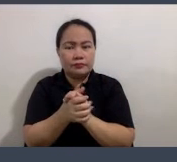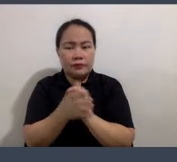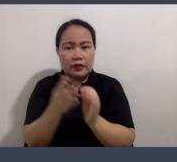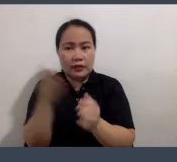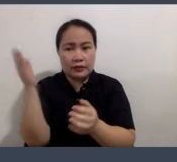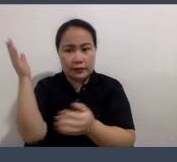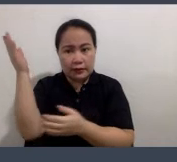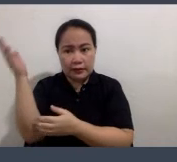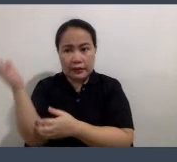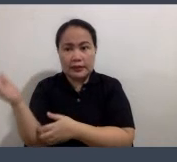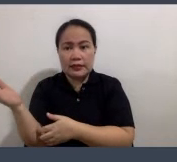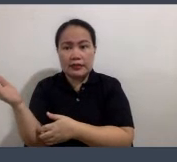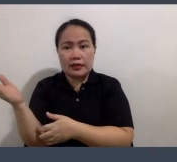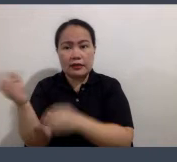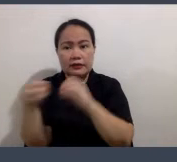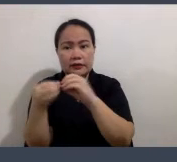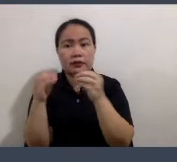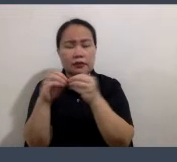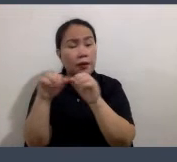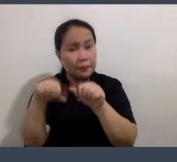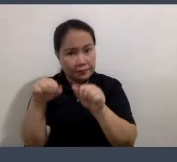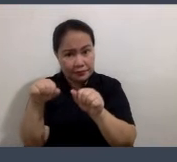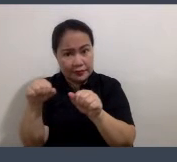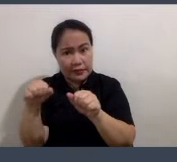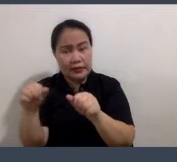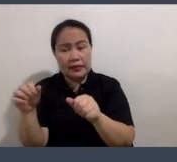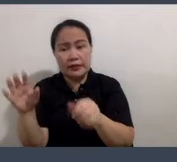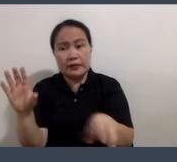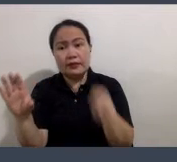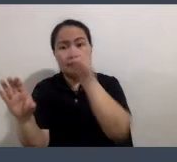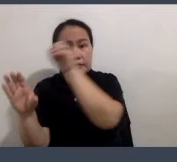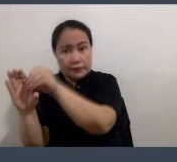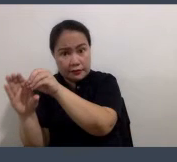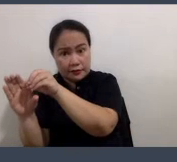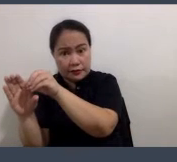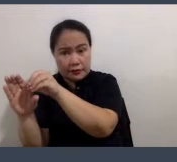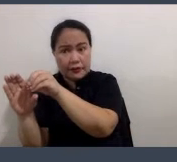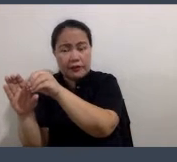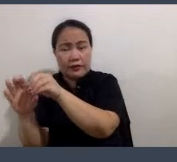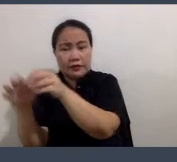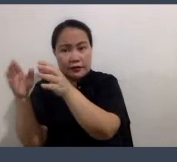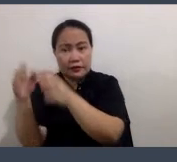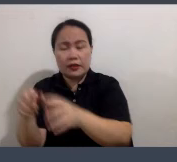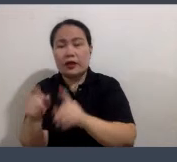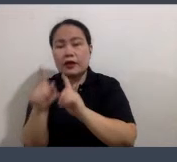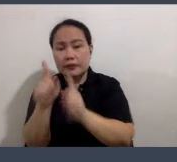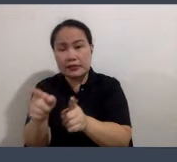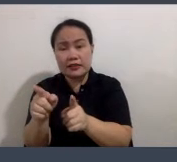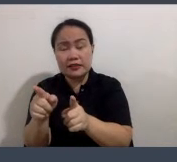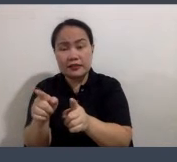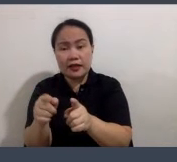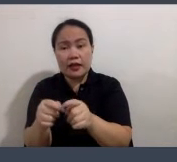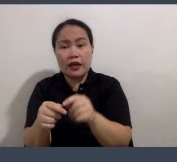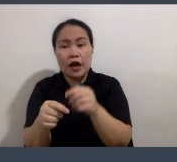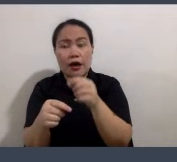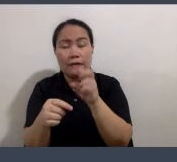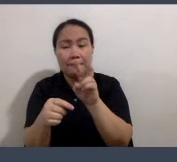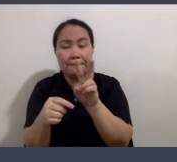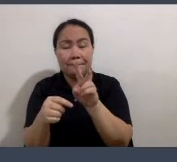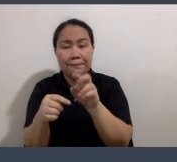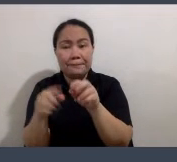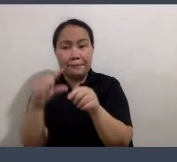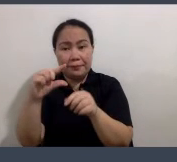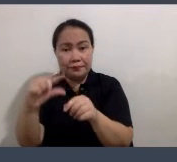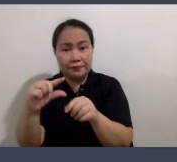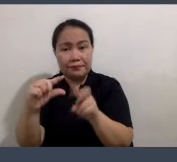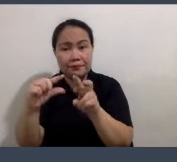So, ito yung mga numbers na pwede mong ilagay dito na kung saan ang sagot ay positive 2 or less than